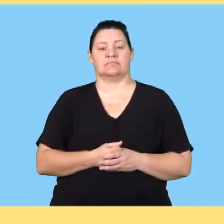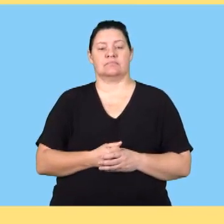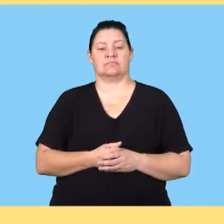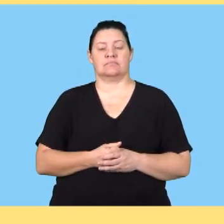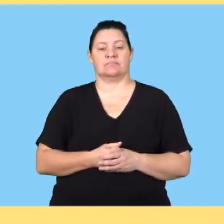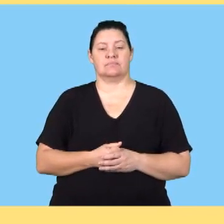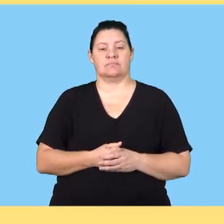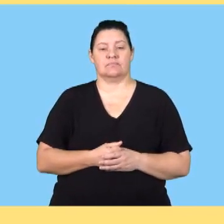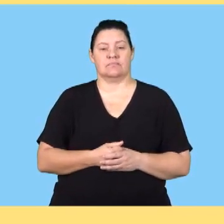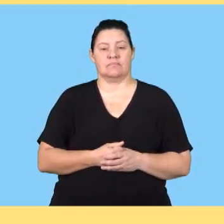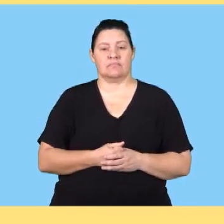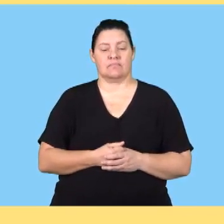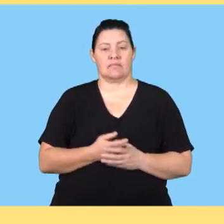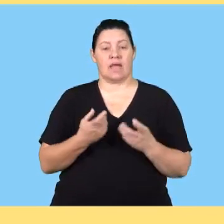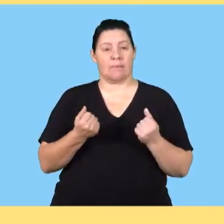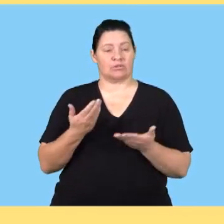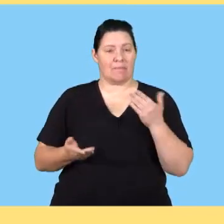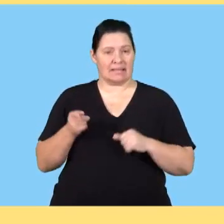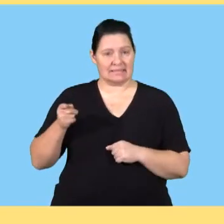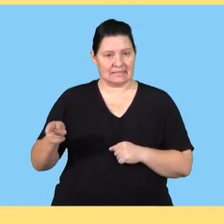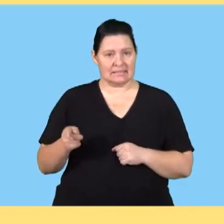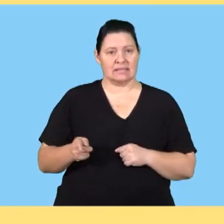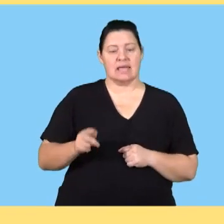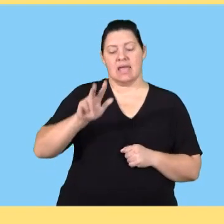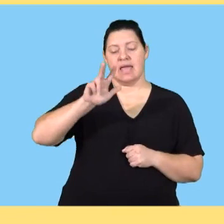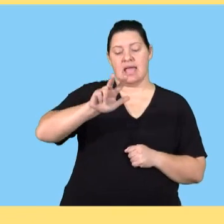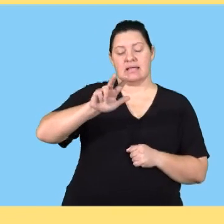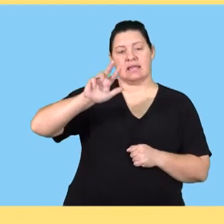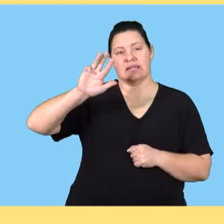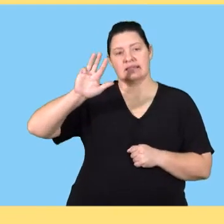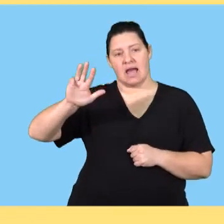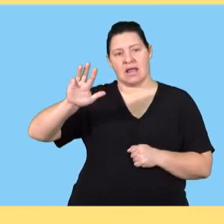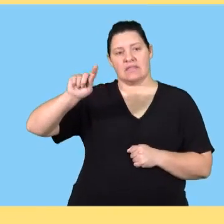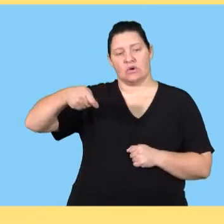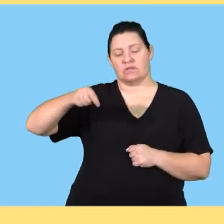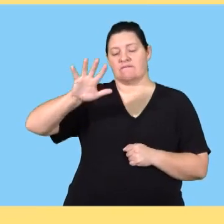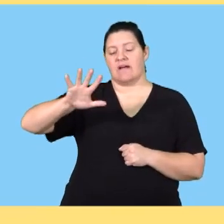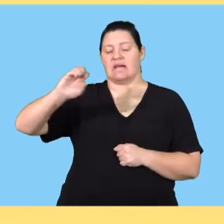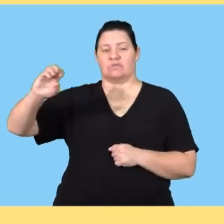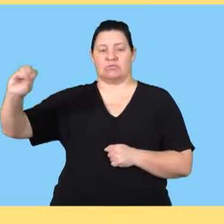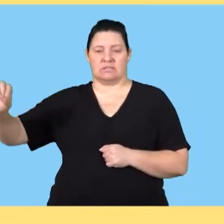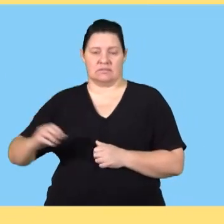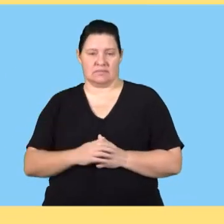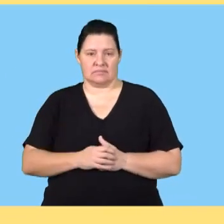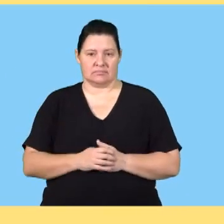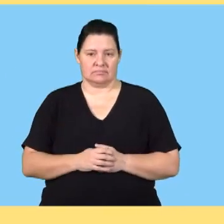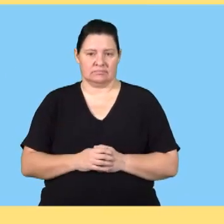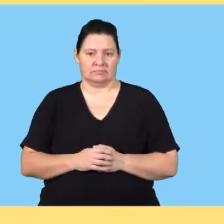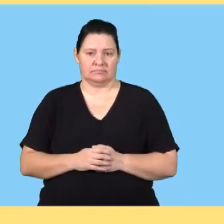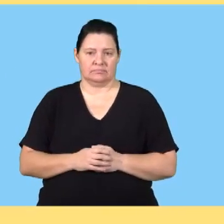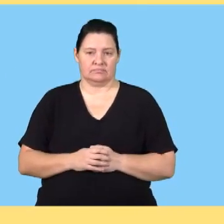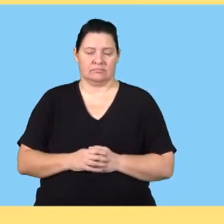Accounts rendered. There is my accounts rendered. And then the amount is